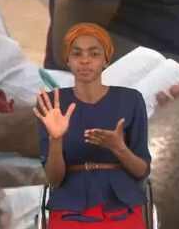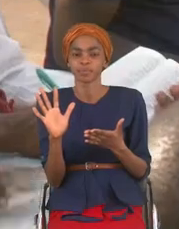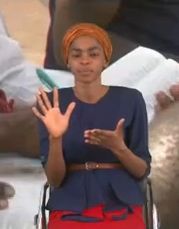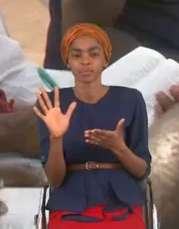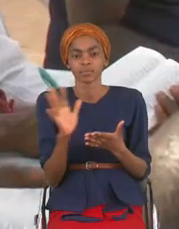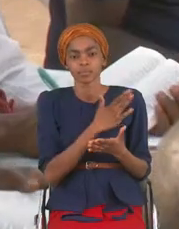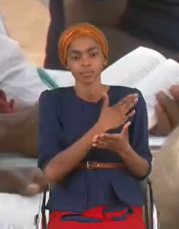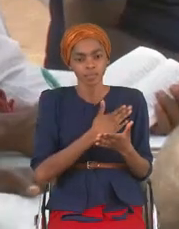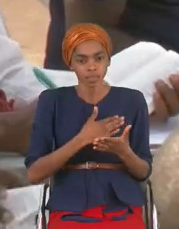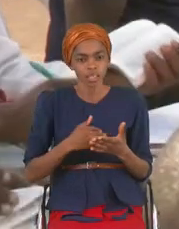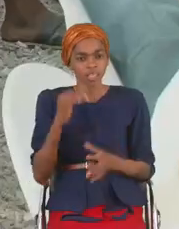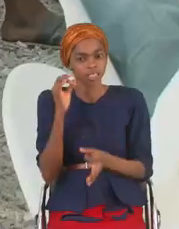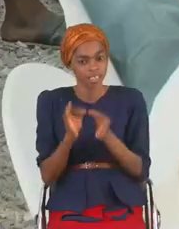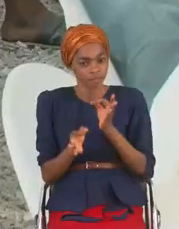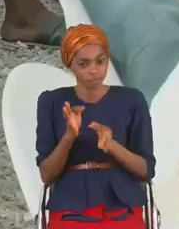And if